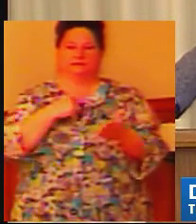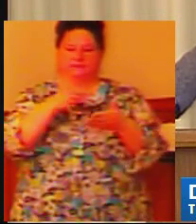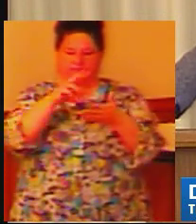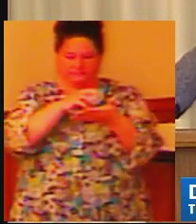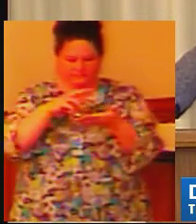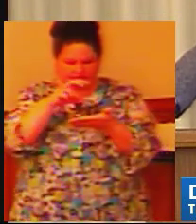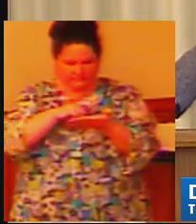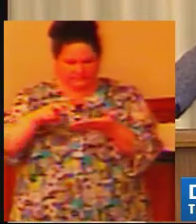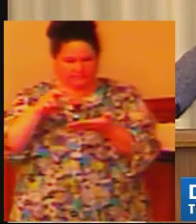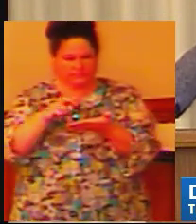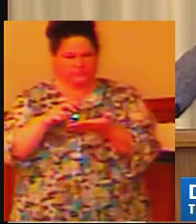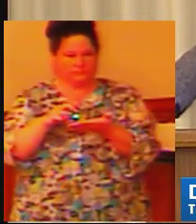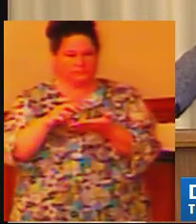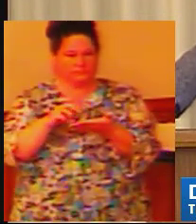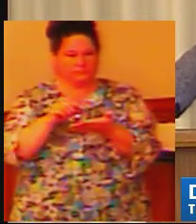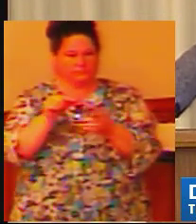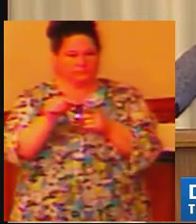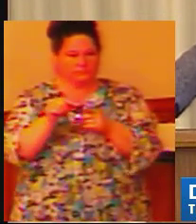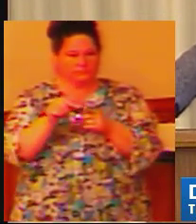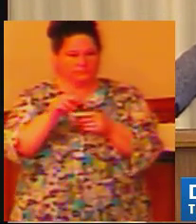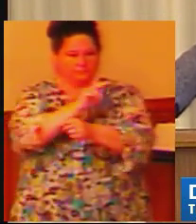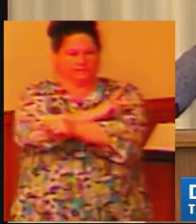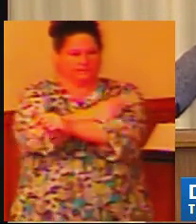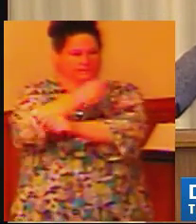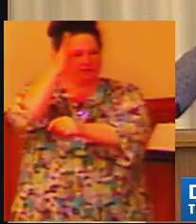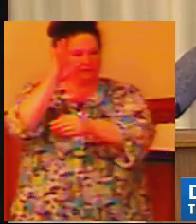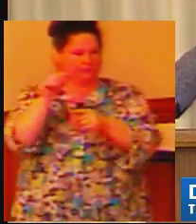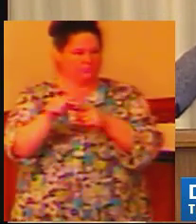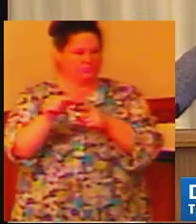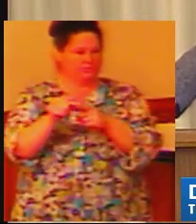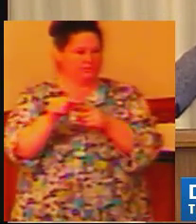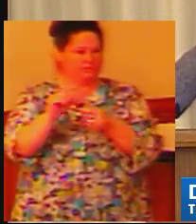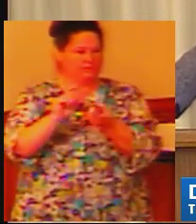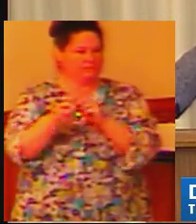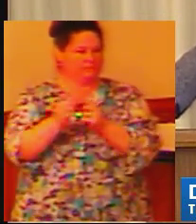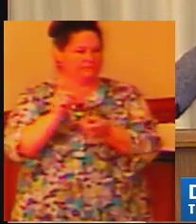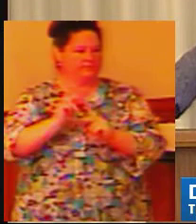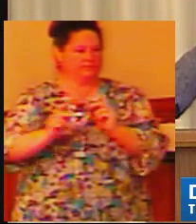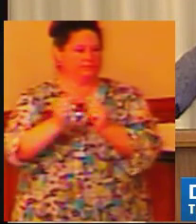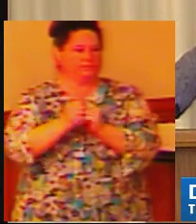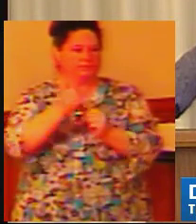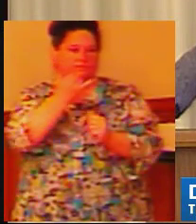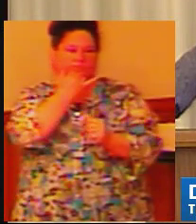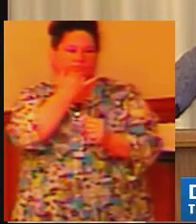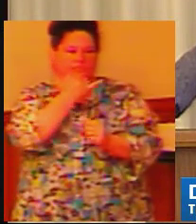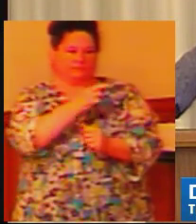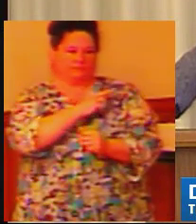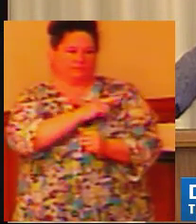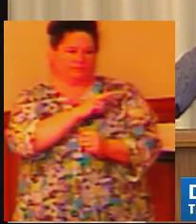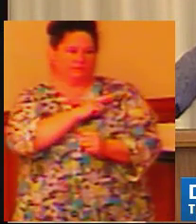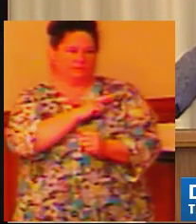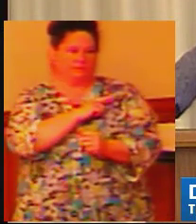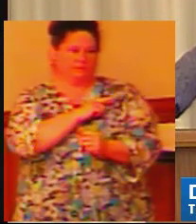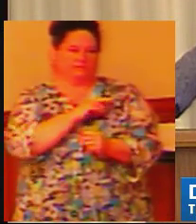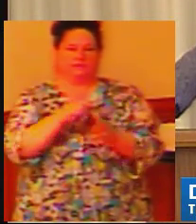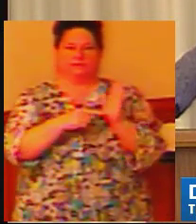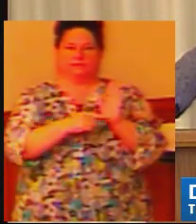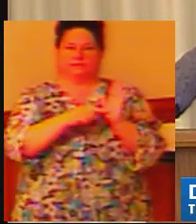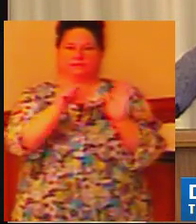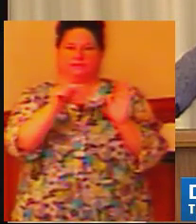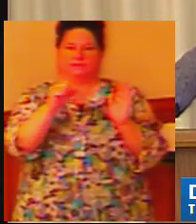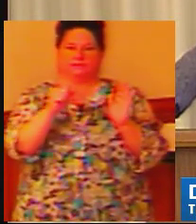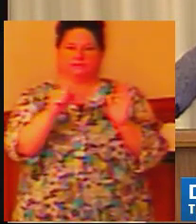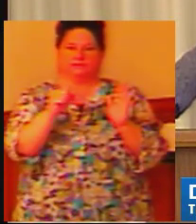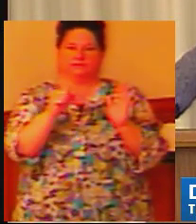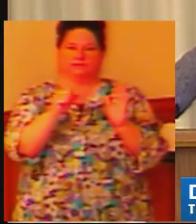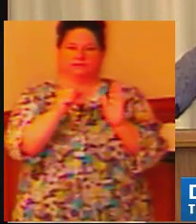correct those in religious error. We're going to take an example of in Acts, starting in verse,